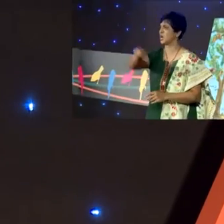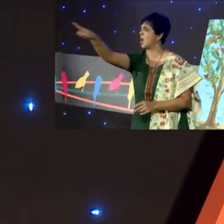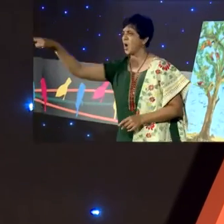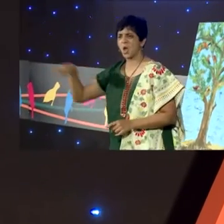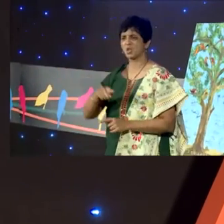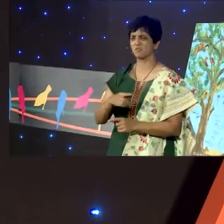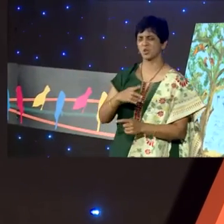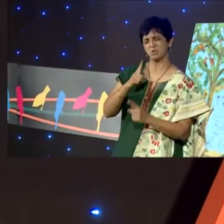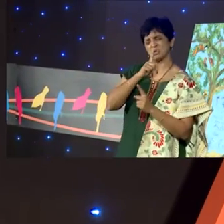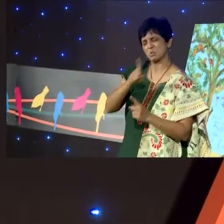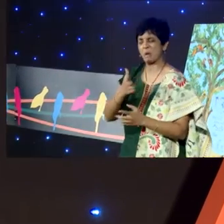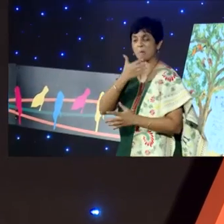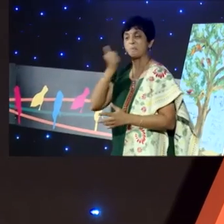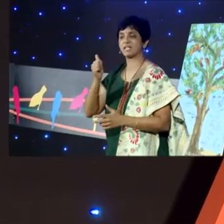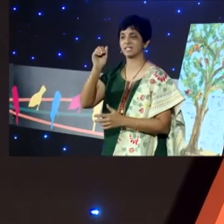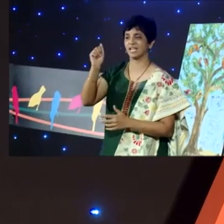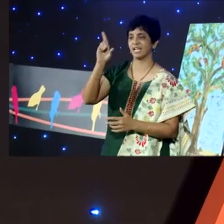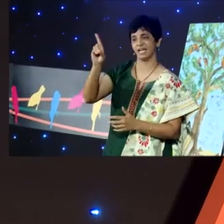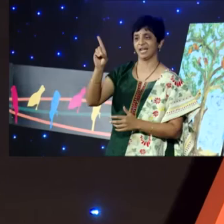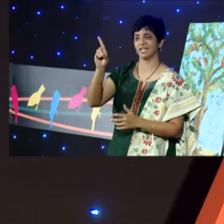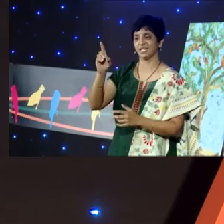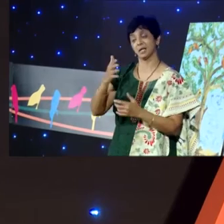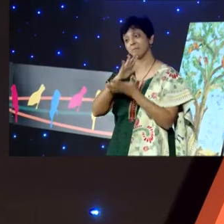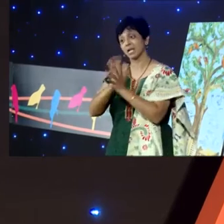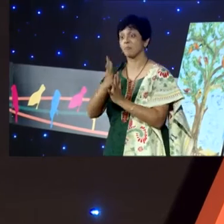Because dreaming is all about storytelling.